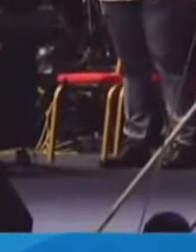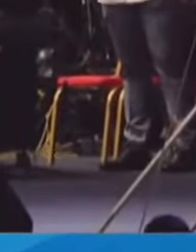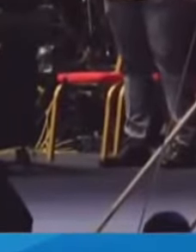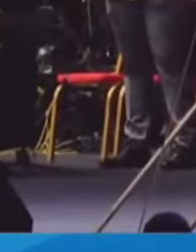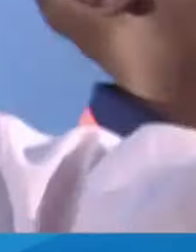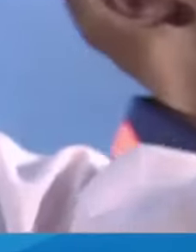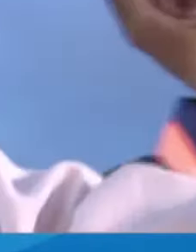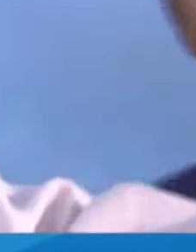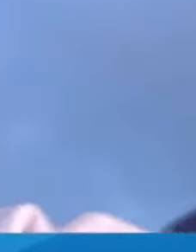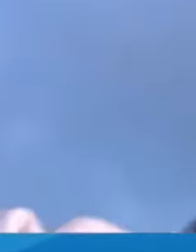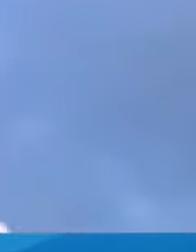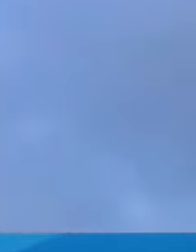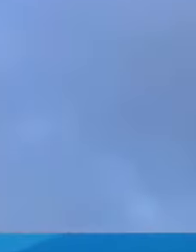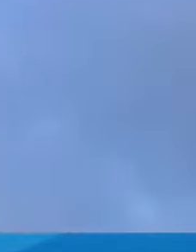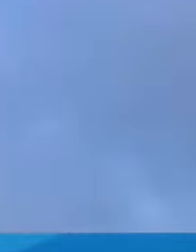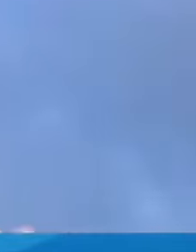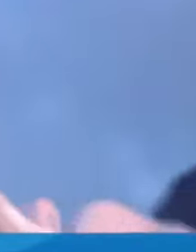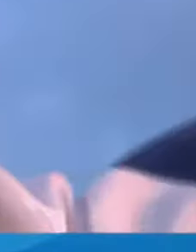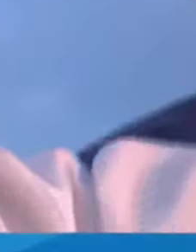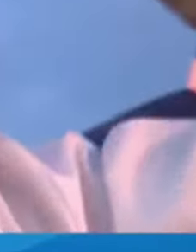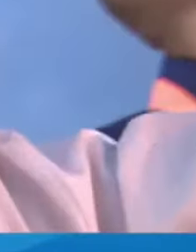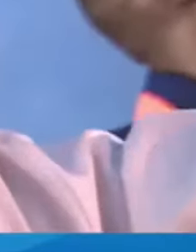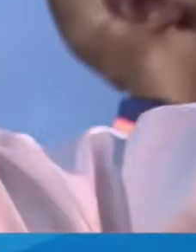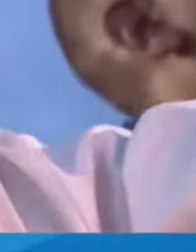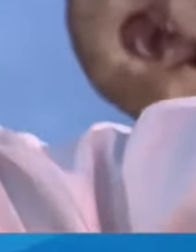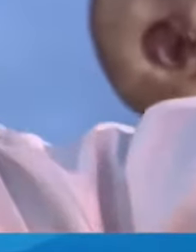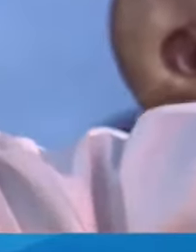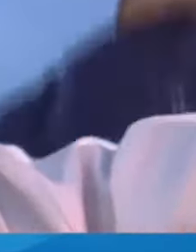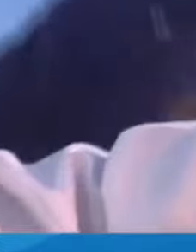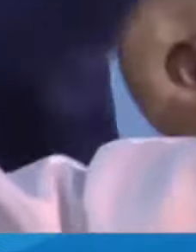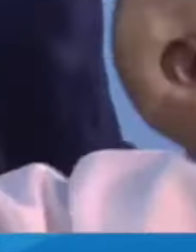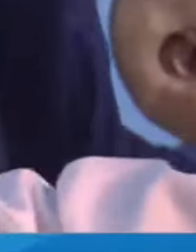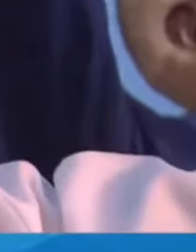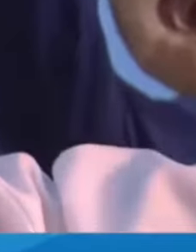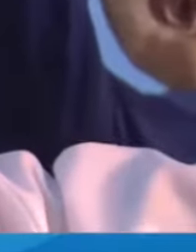SL would you lift your hands to heaven with me